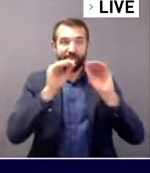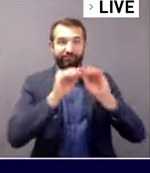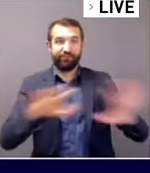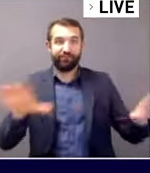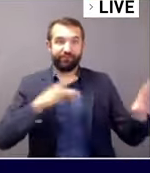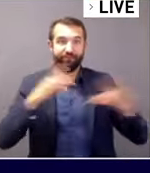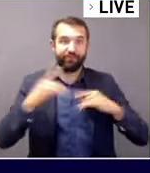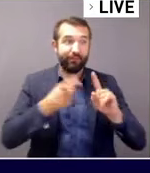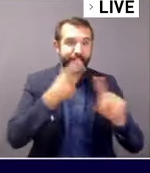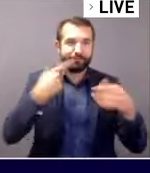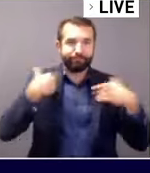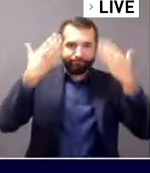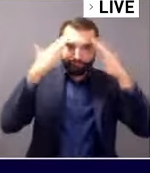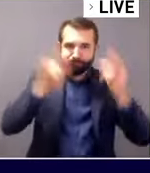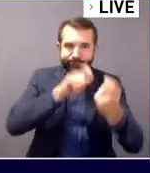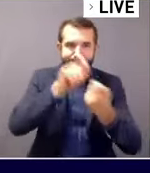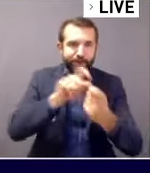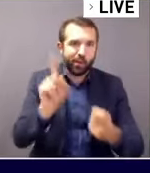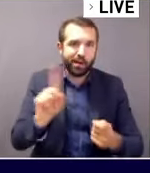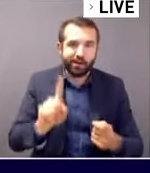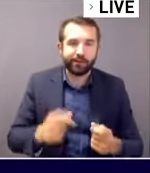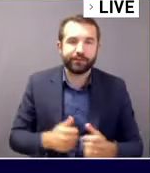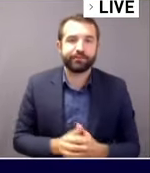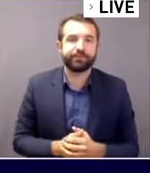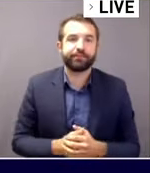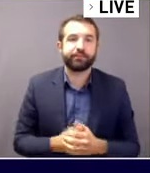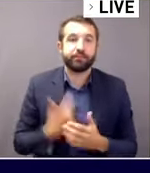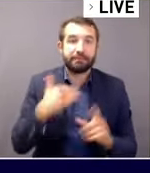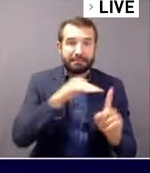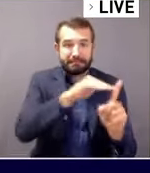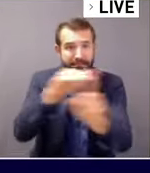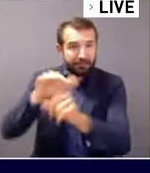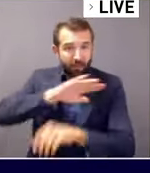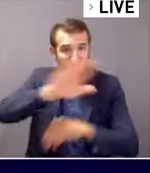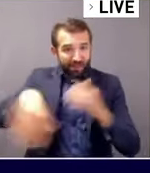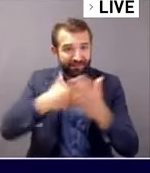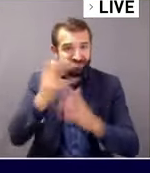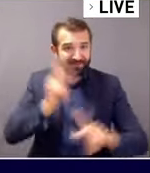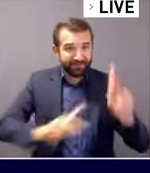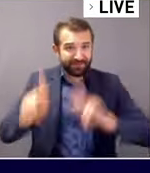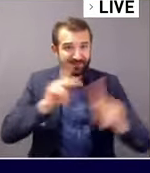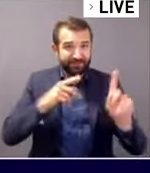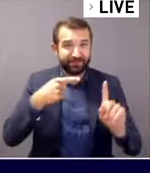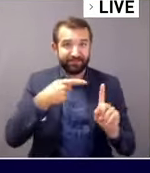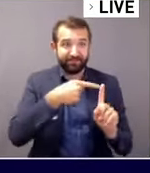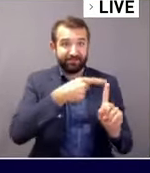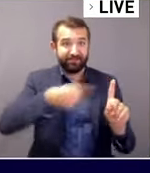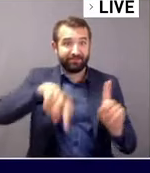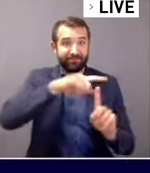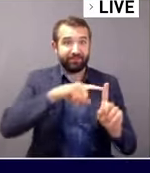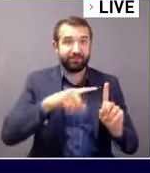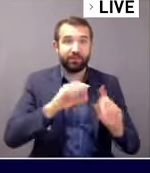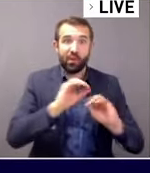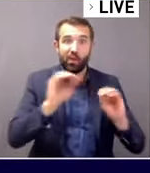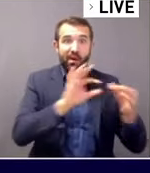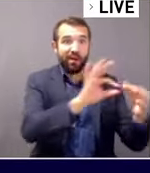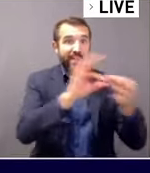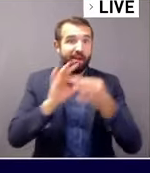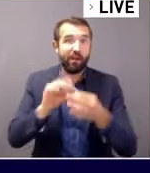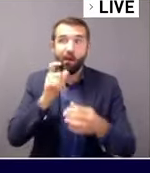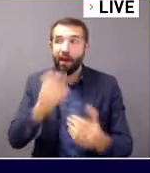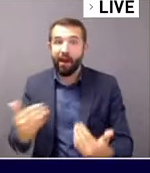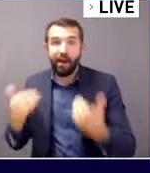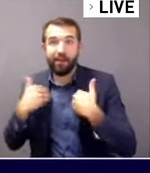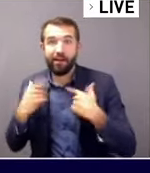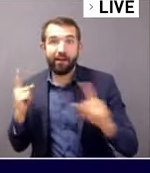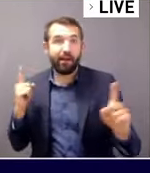As a reminder, that suggests that those individuals don't have any linkage to a known person with COVID-19